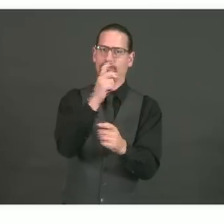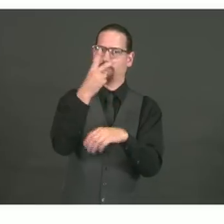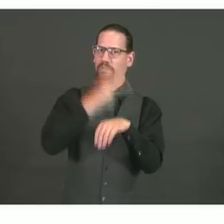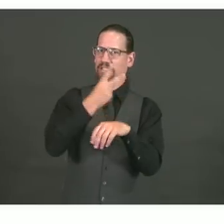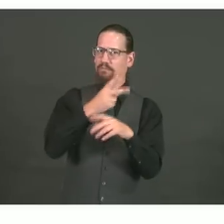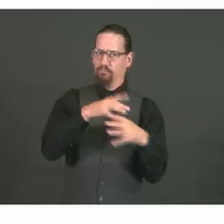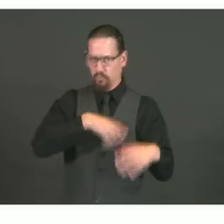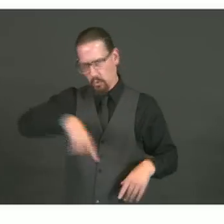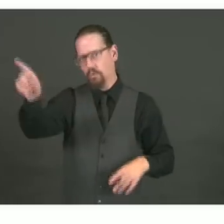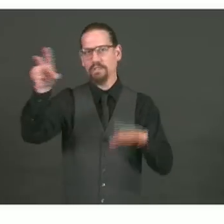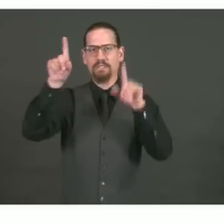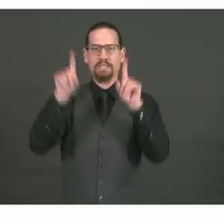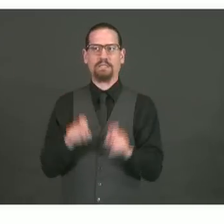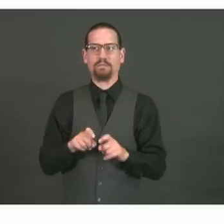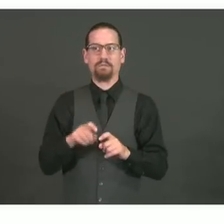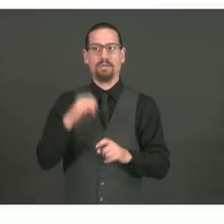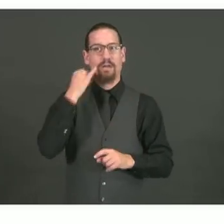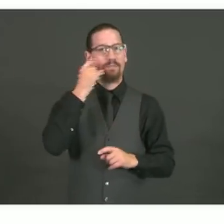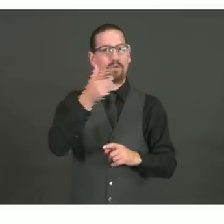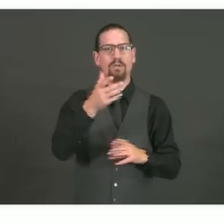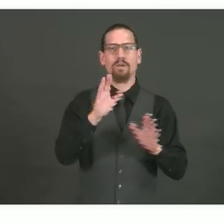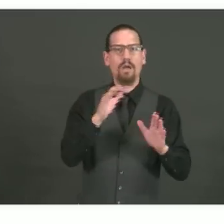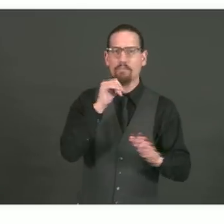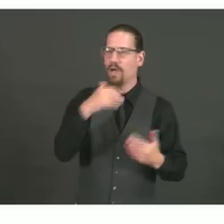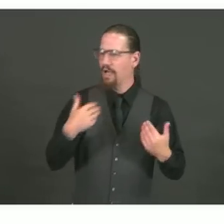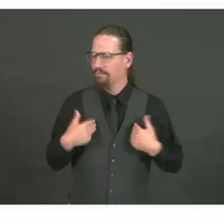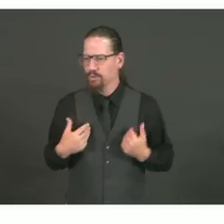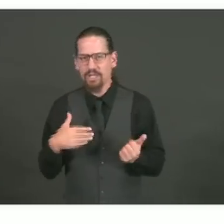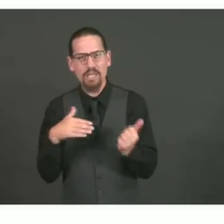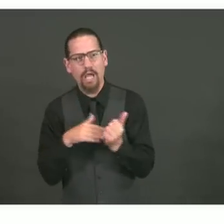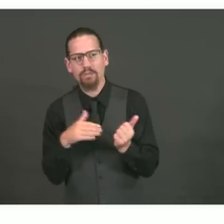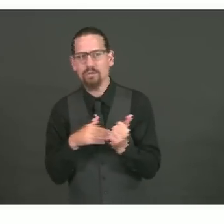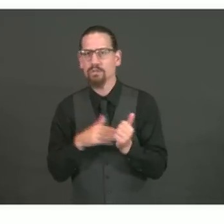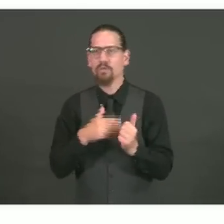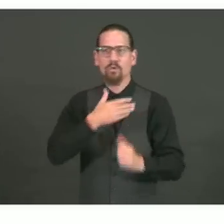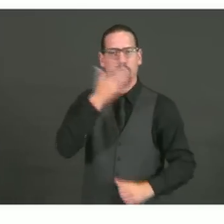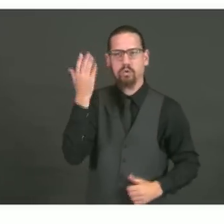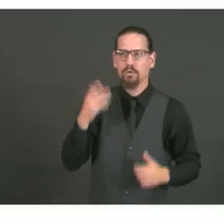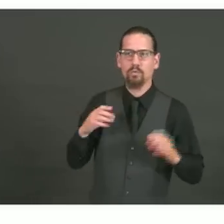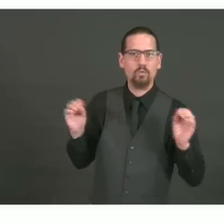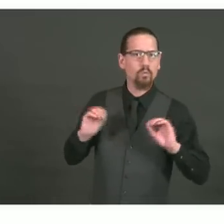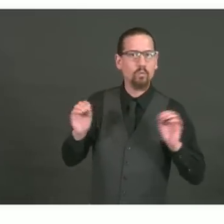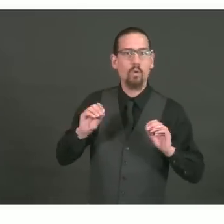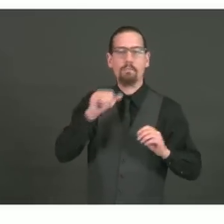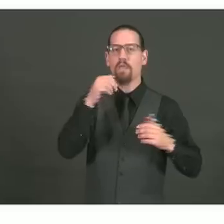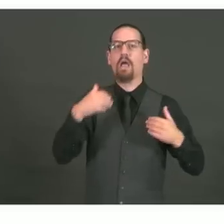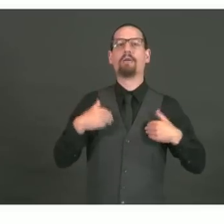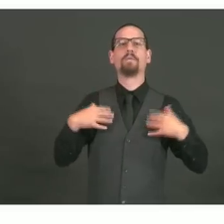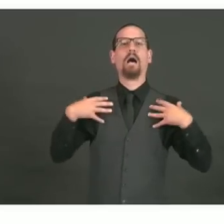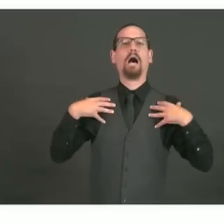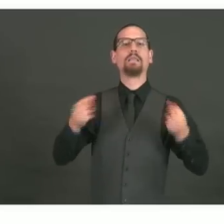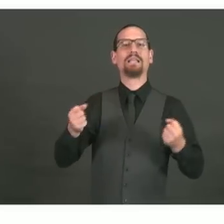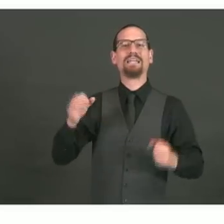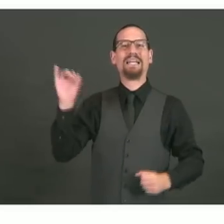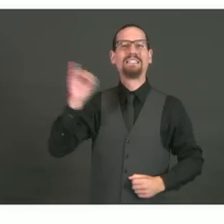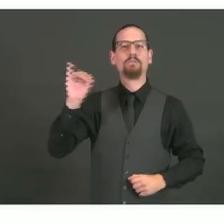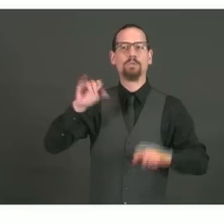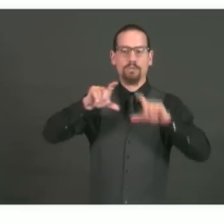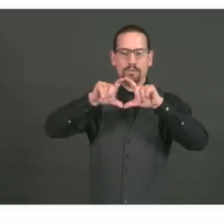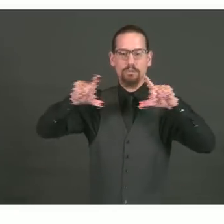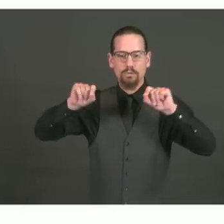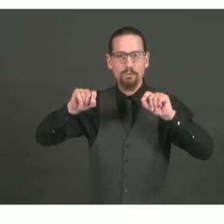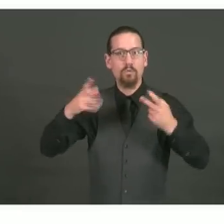If you don't have a doctor, or you don't have health insurance, or you're an undocumented immigrant, you could call